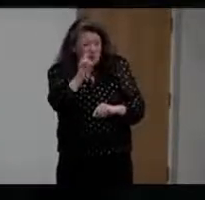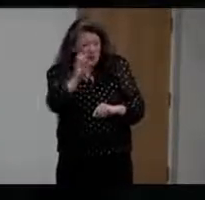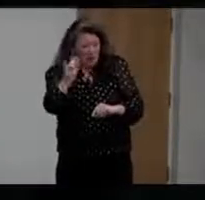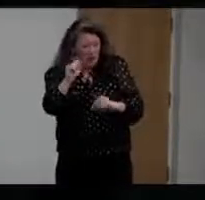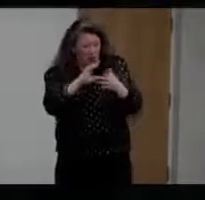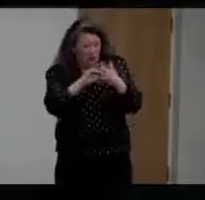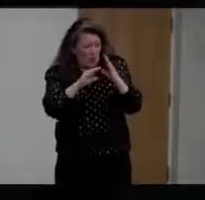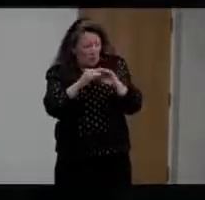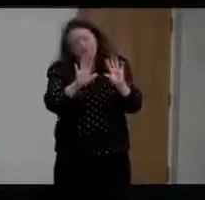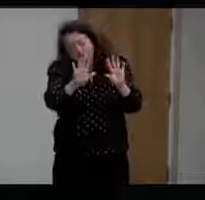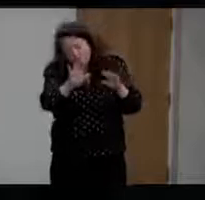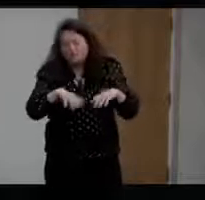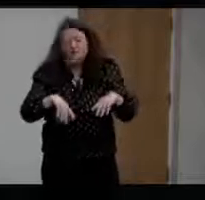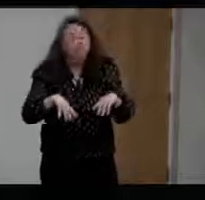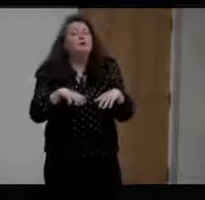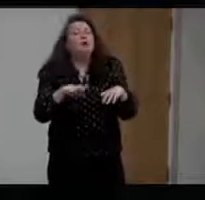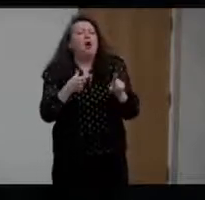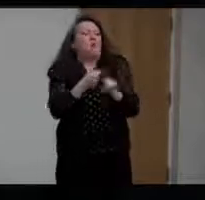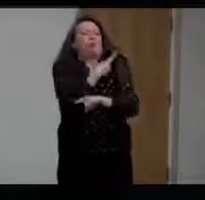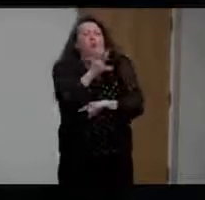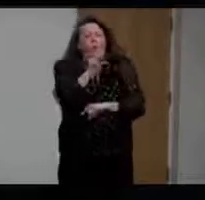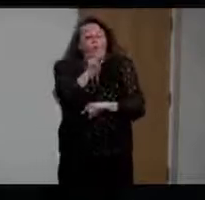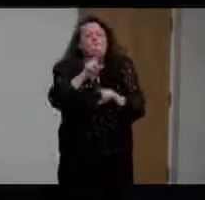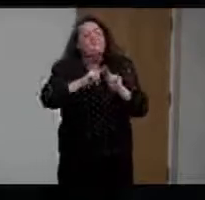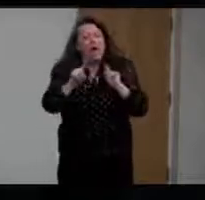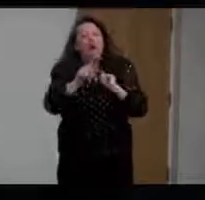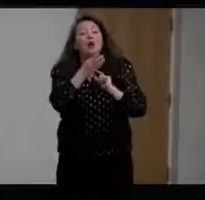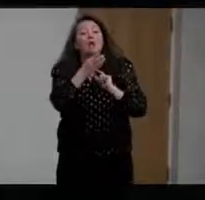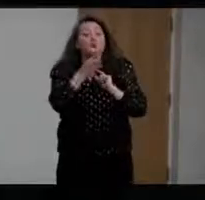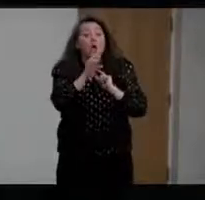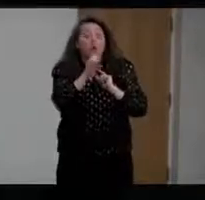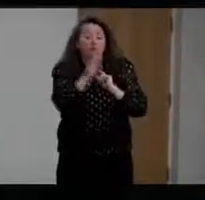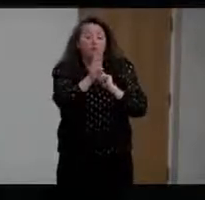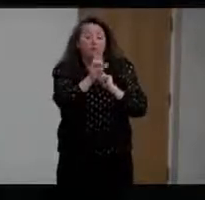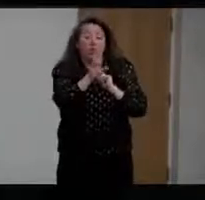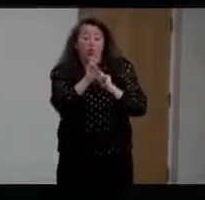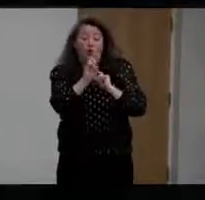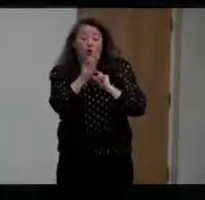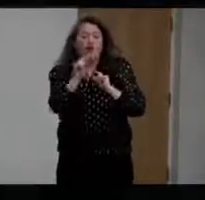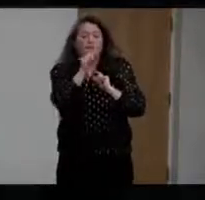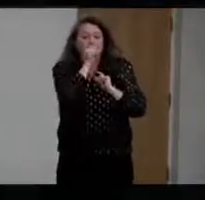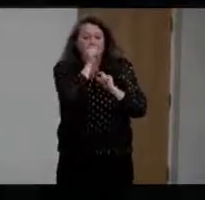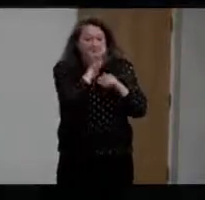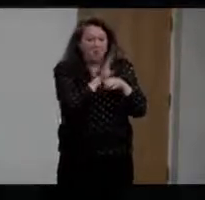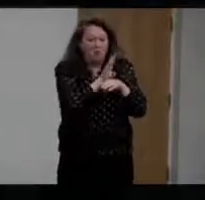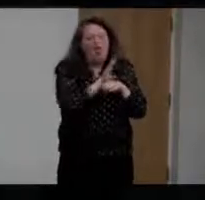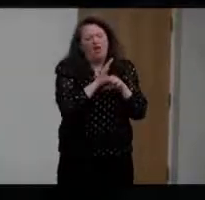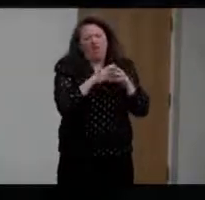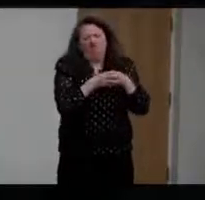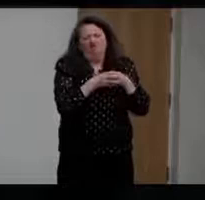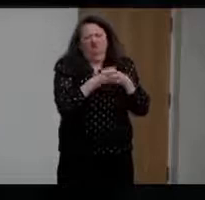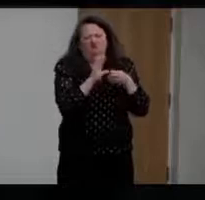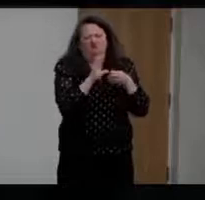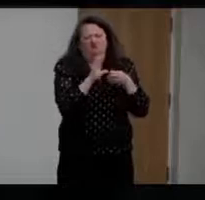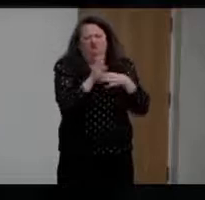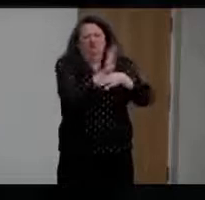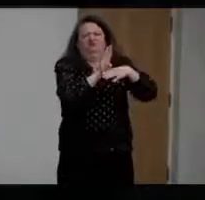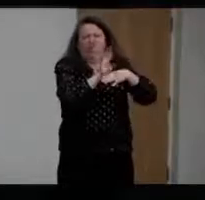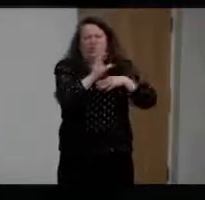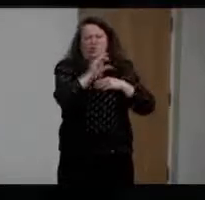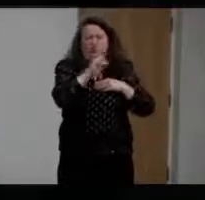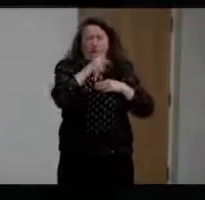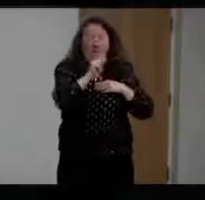particularly unusual about what happened, but Blue Dot, a private enterprise, or at least a corporate enterprise, made data